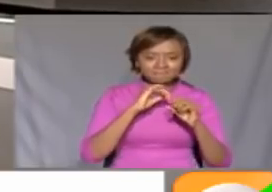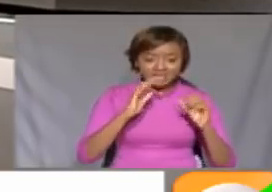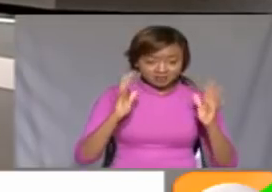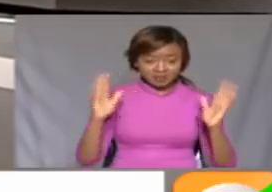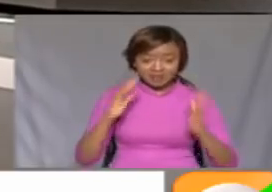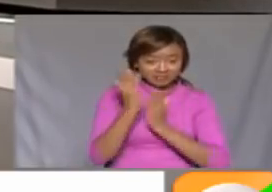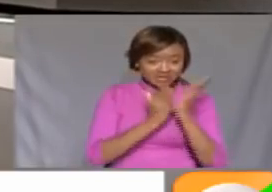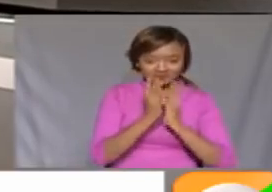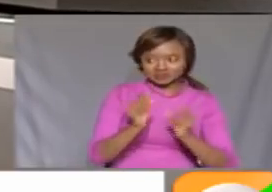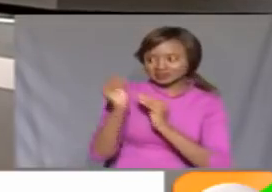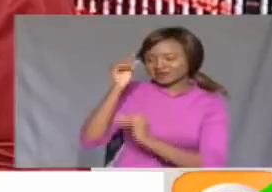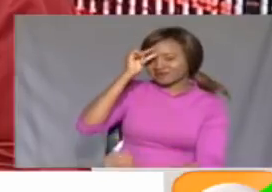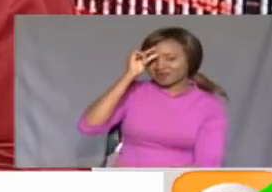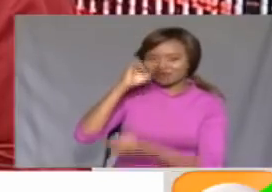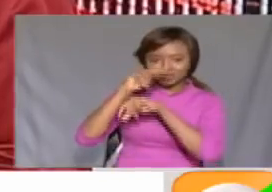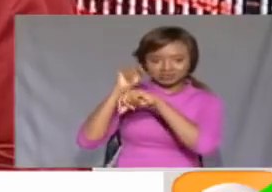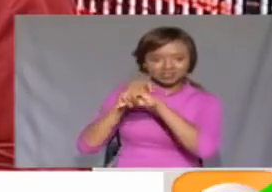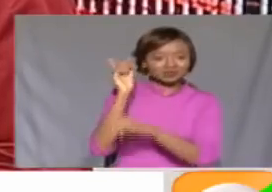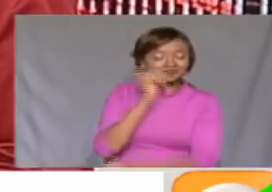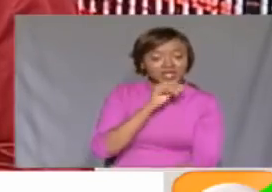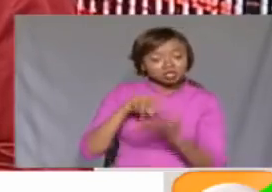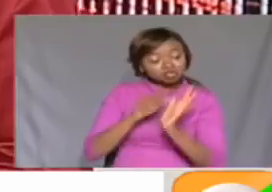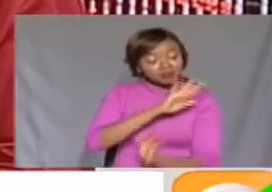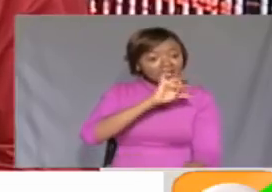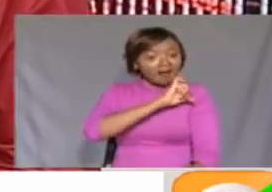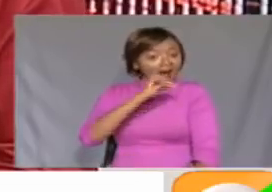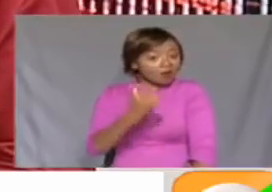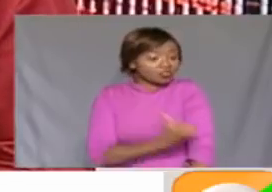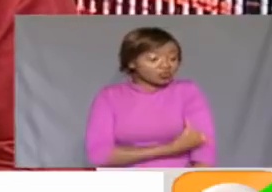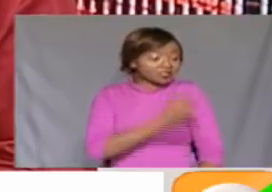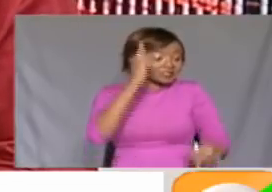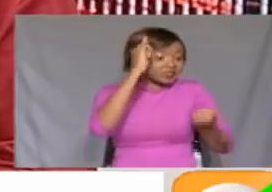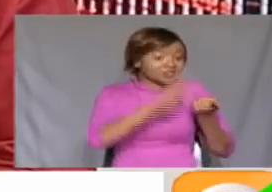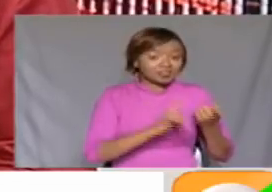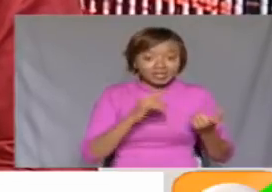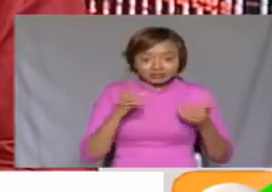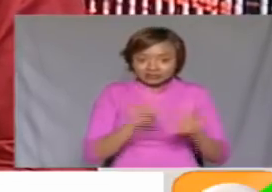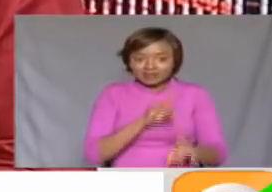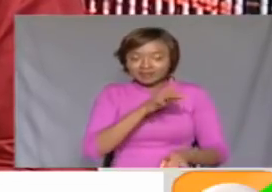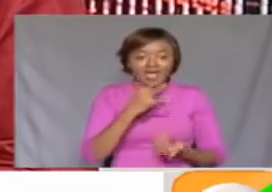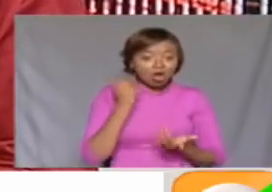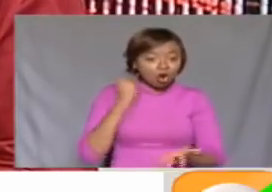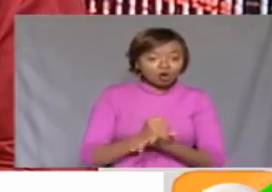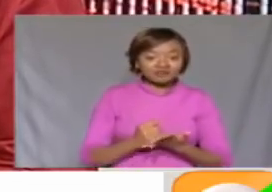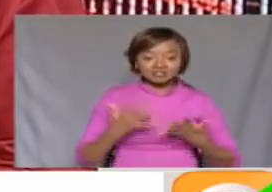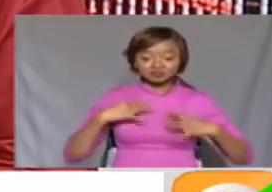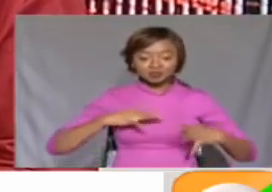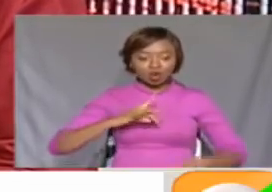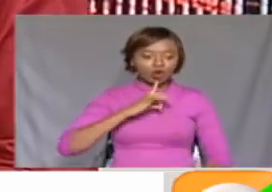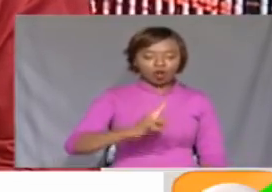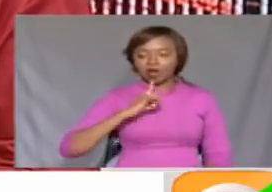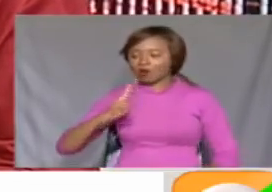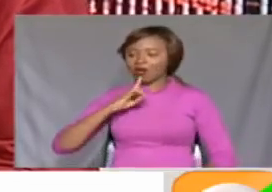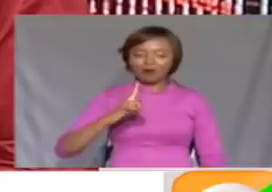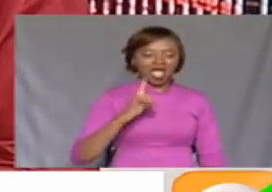now, because, I mean, his authority has diminished, so there might be people there that he used to order around, and he doesn't have that lever anymore. Yeah. So